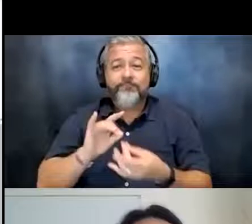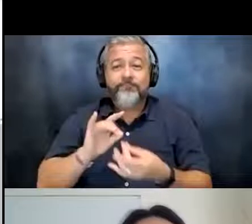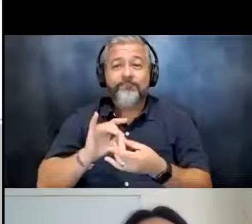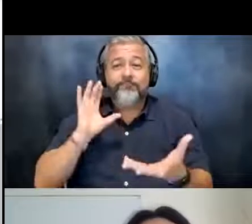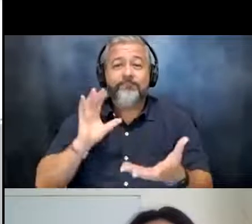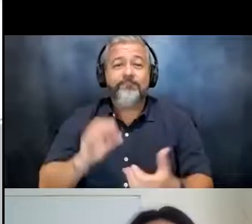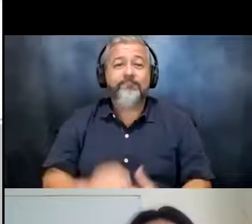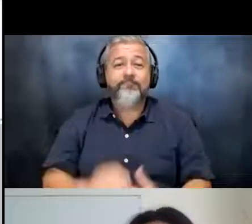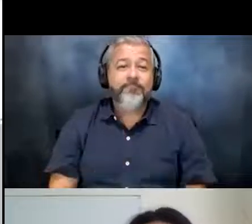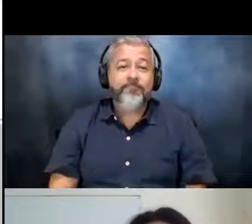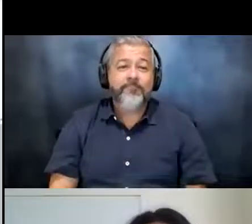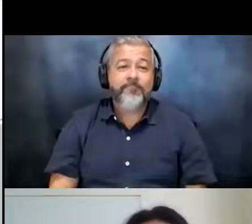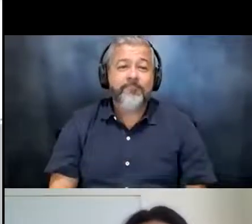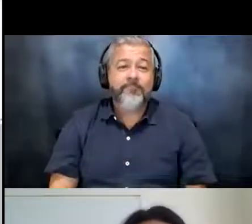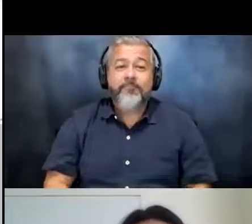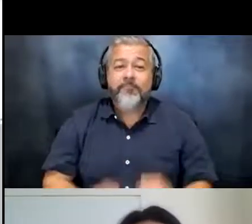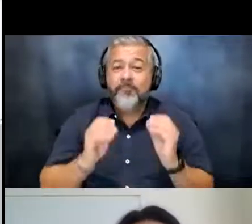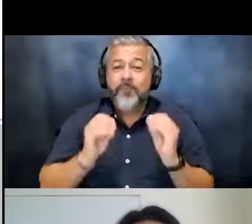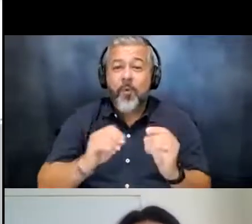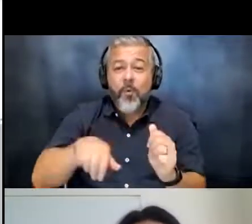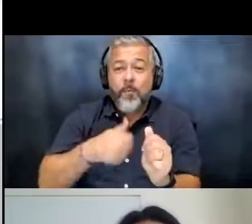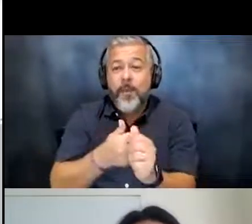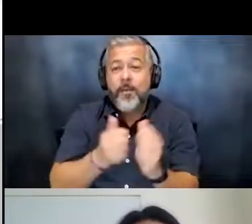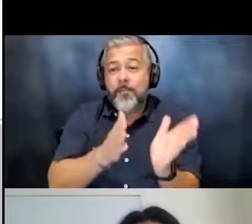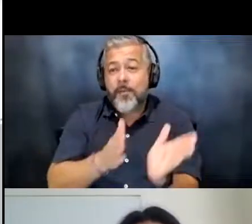Lack of contingency plan.